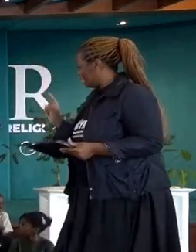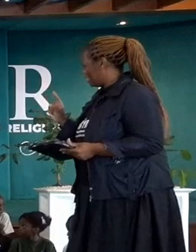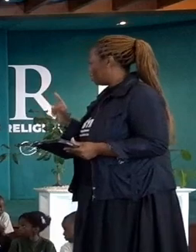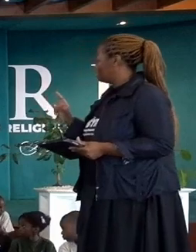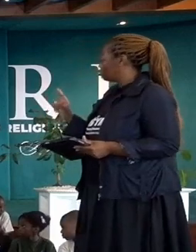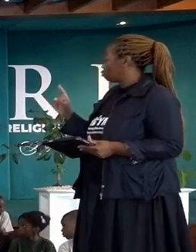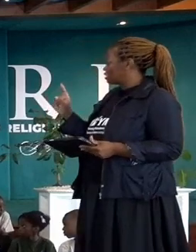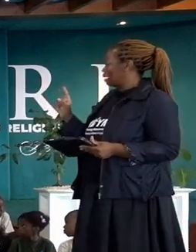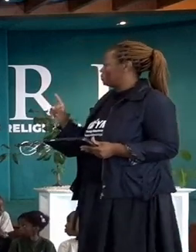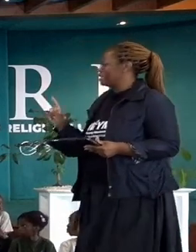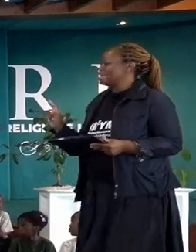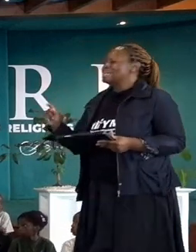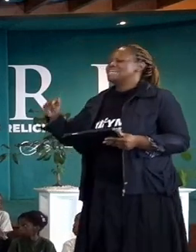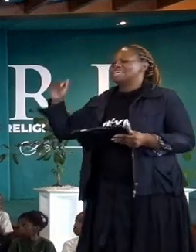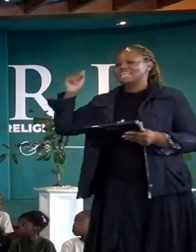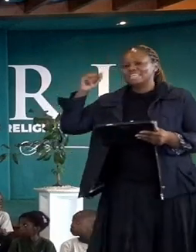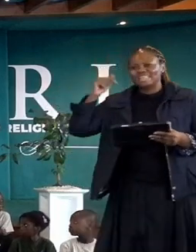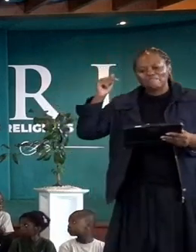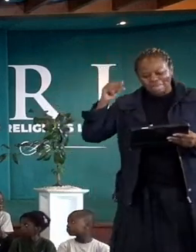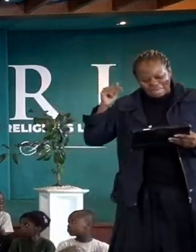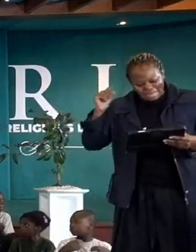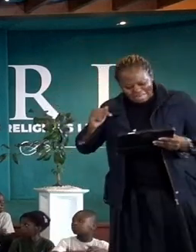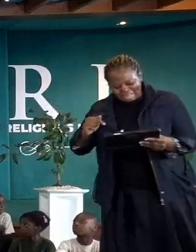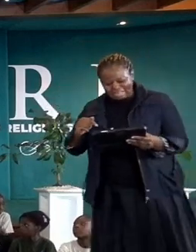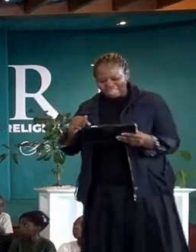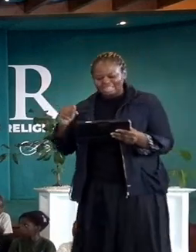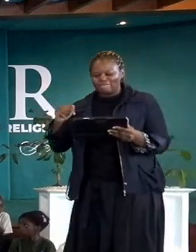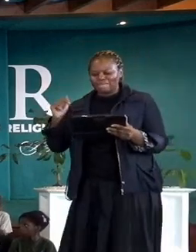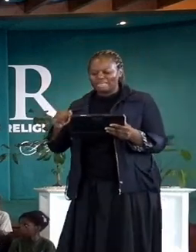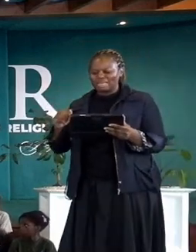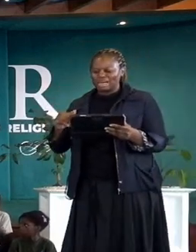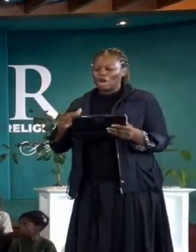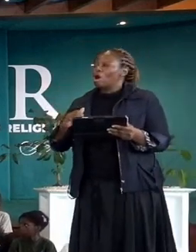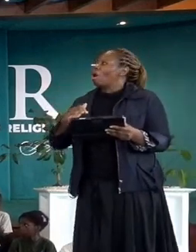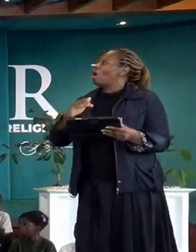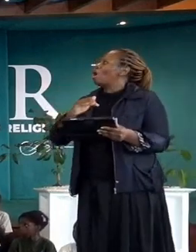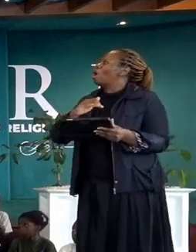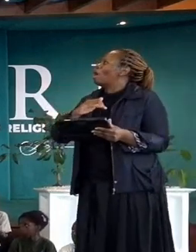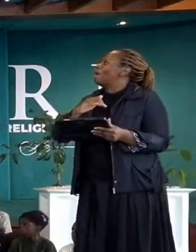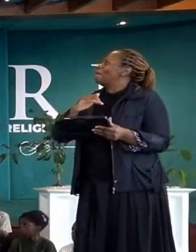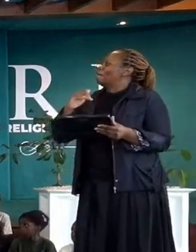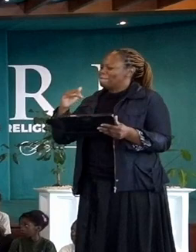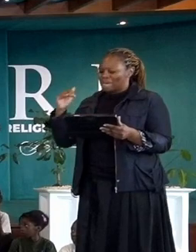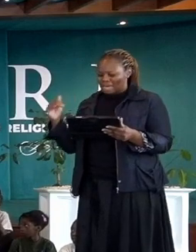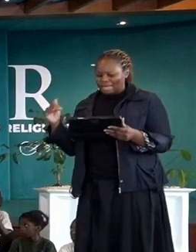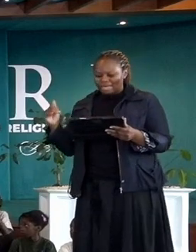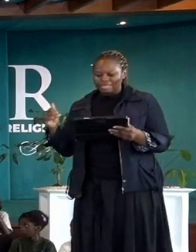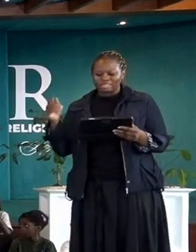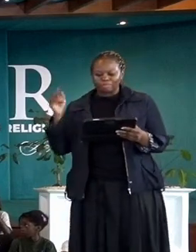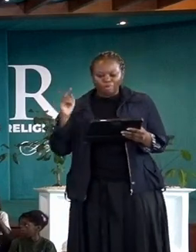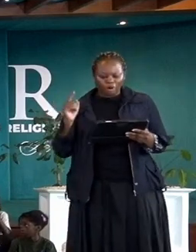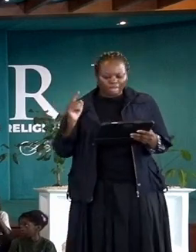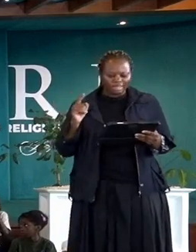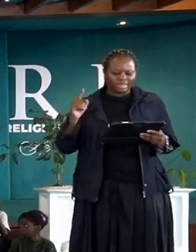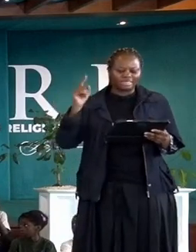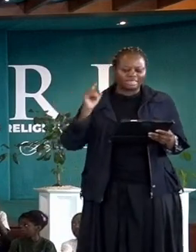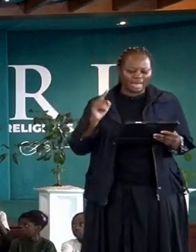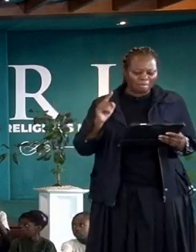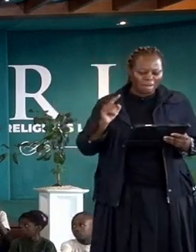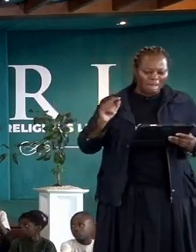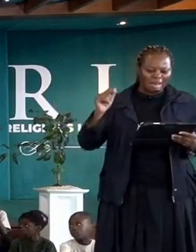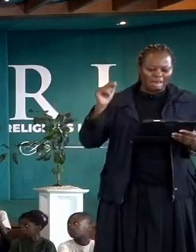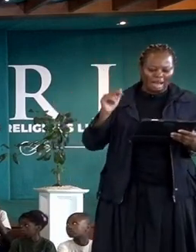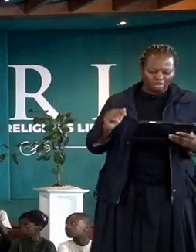something. Children, I want you to know something. In the beginning, all men spoke